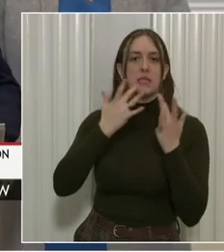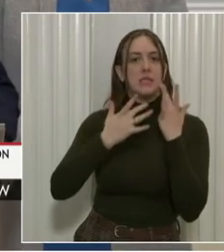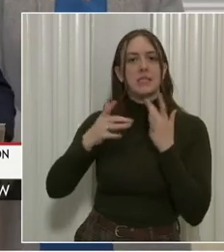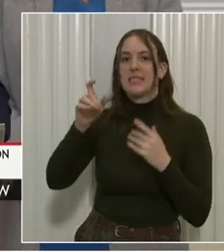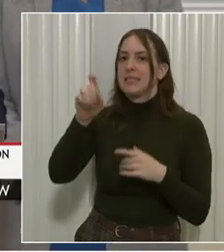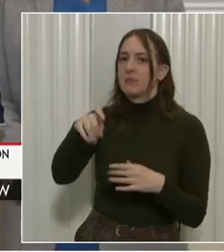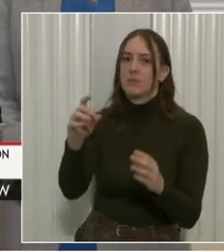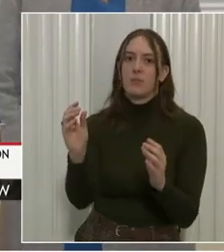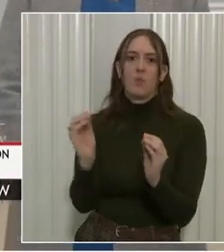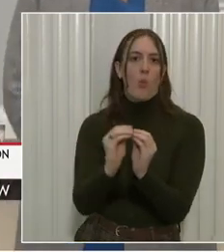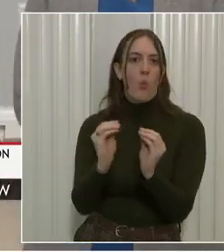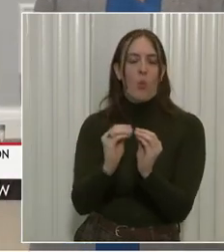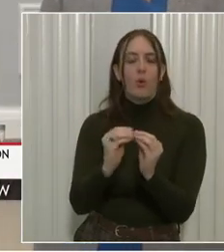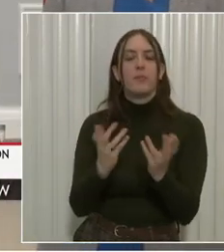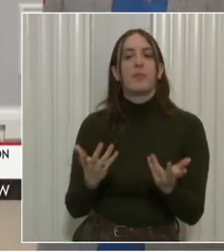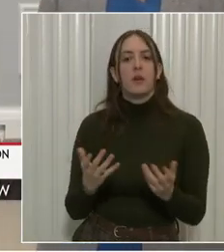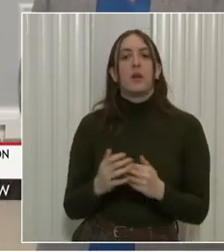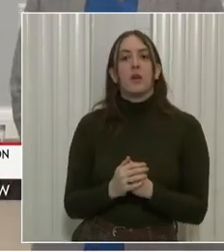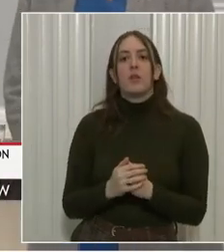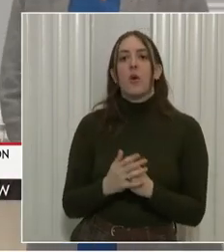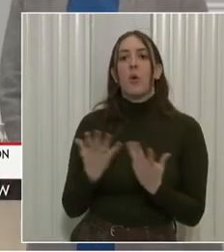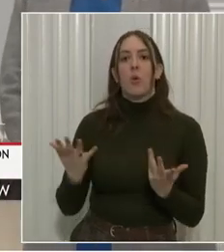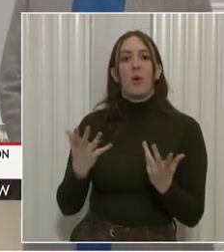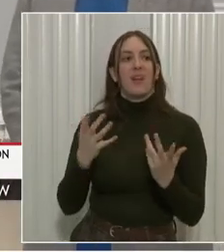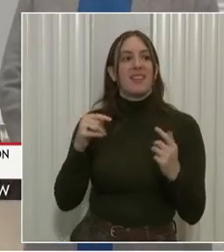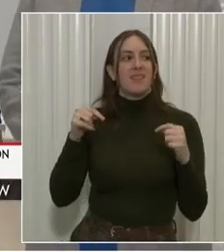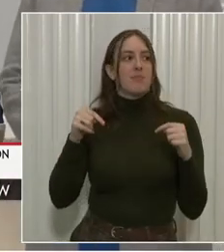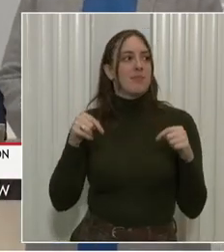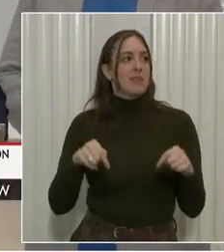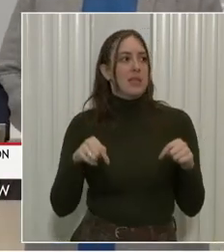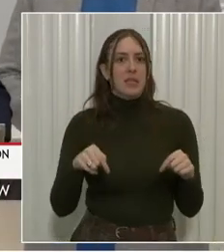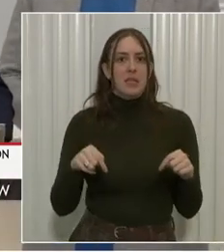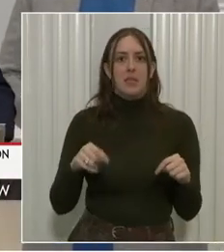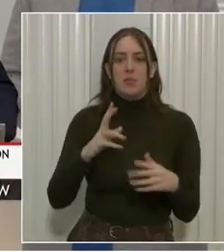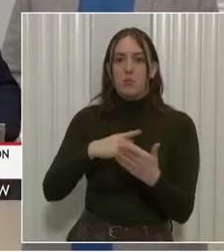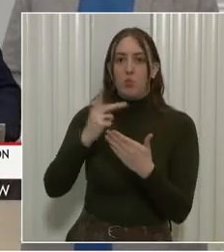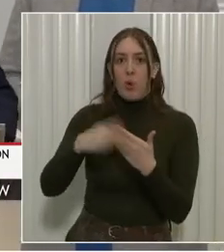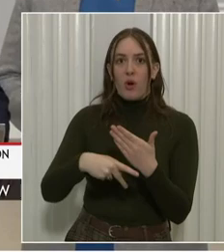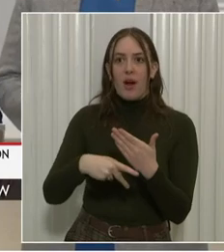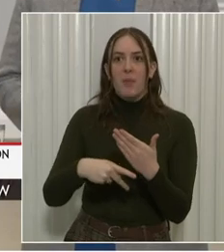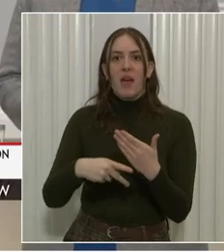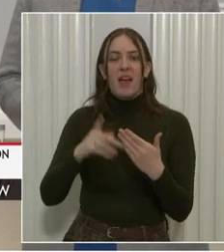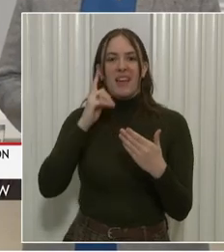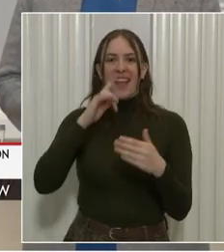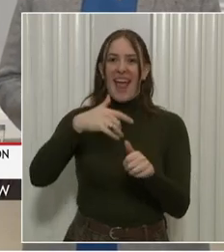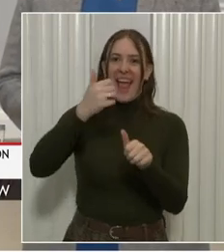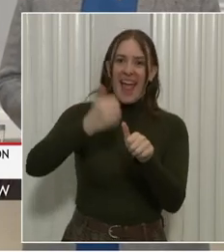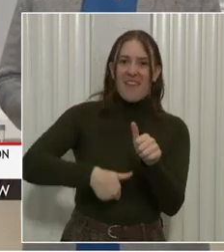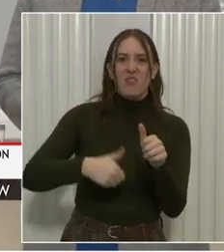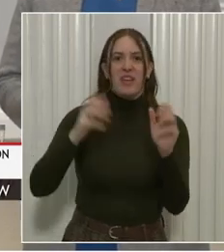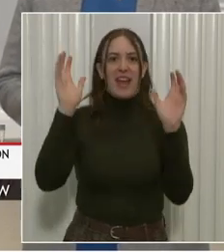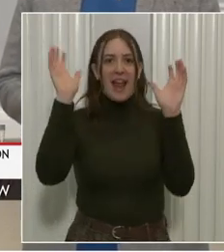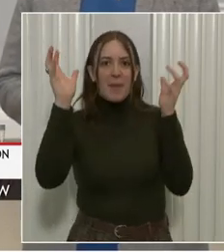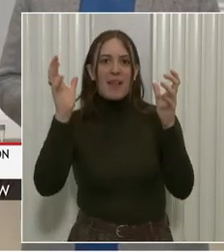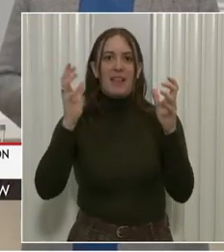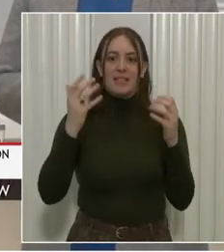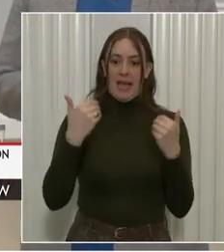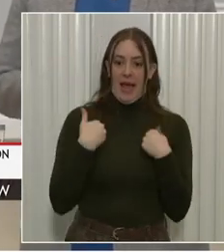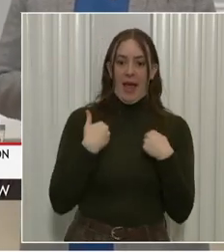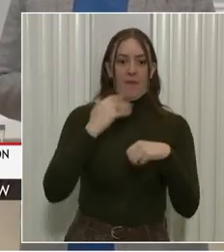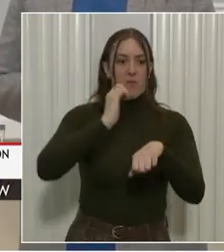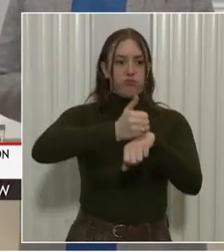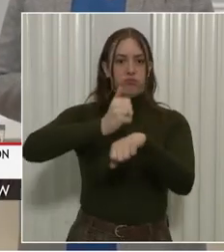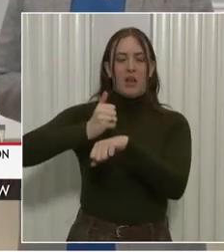So it's logistically and completely impractical to put units of blood on every ambulance in every supervisor